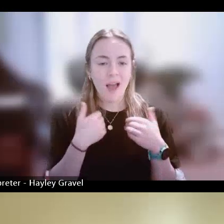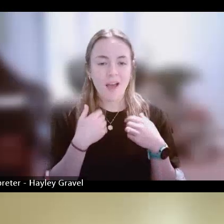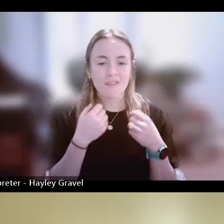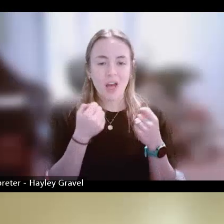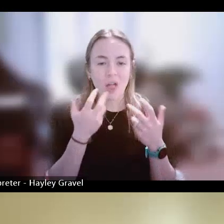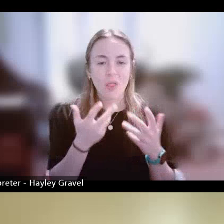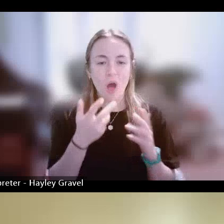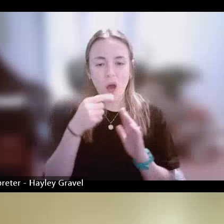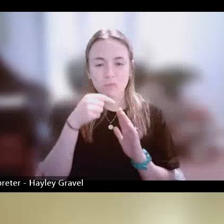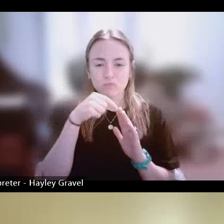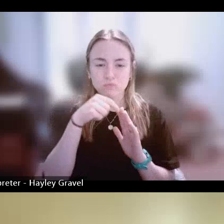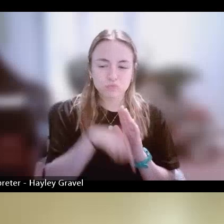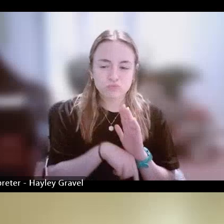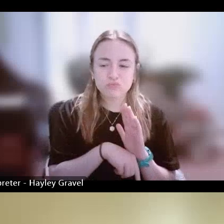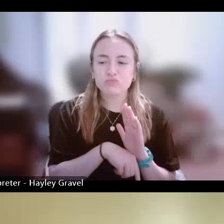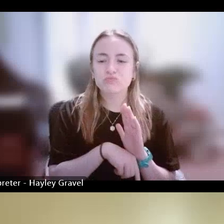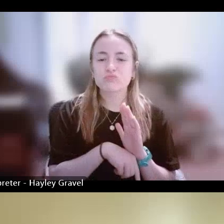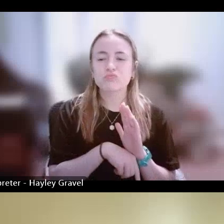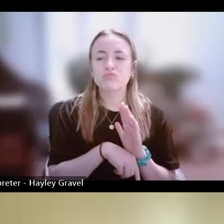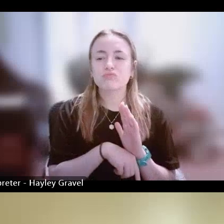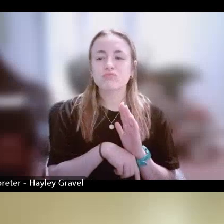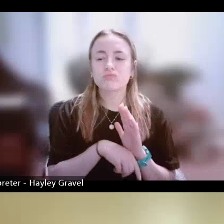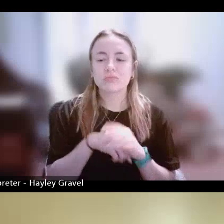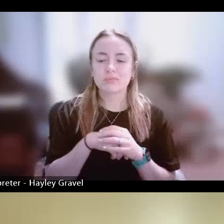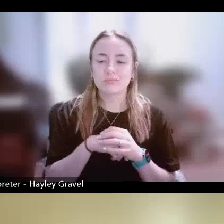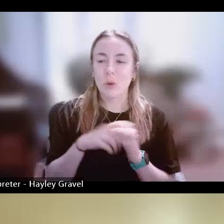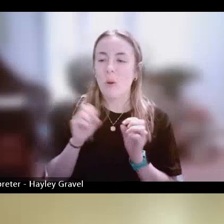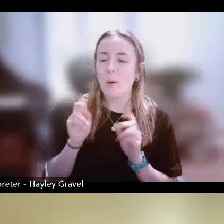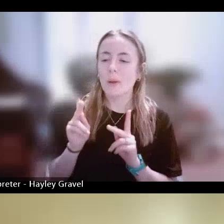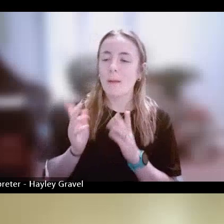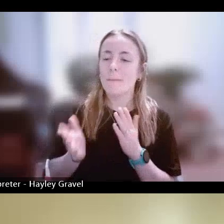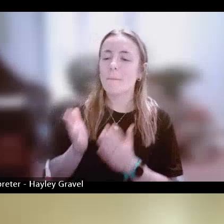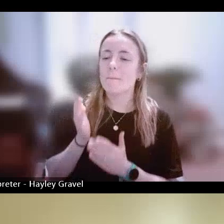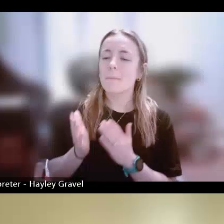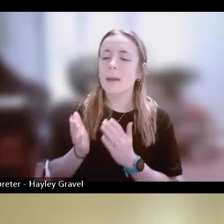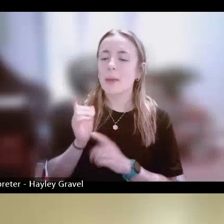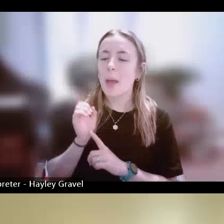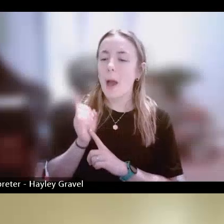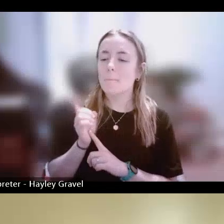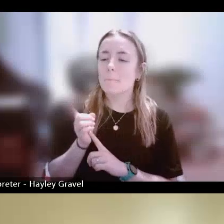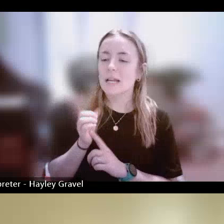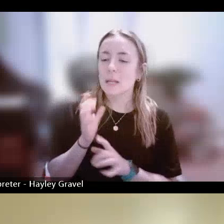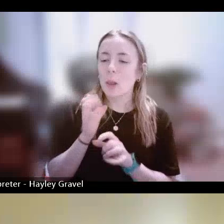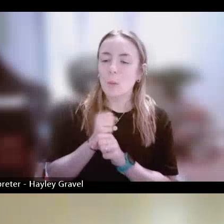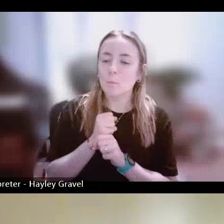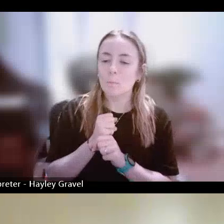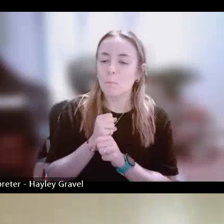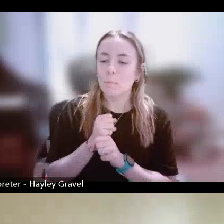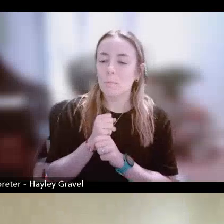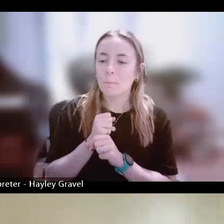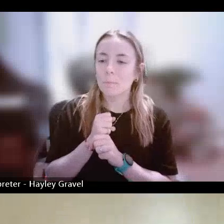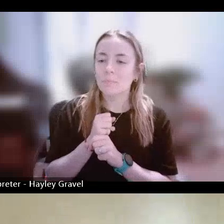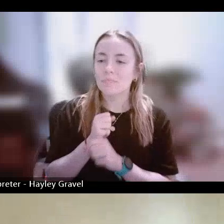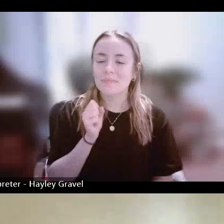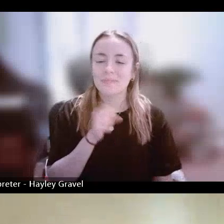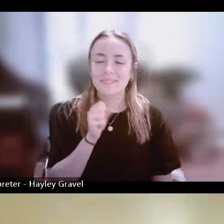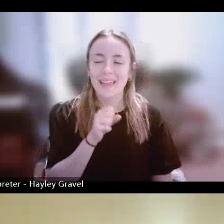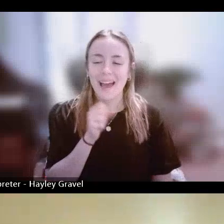It's okay. Yeah. Can you give us maybe a minute? Yeah. So